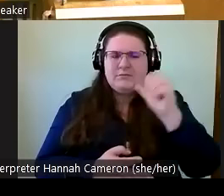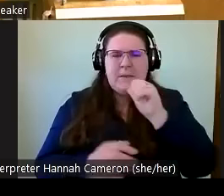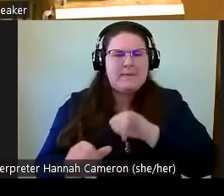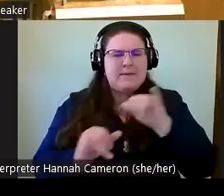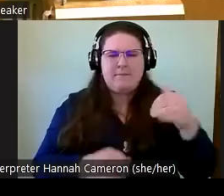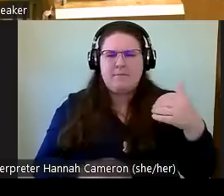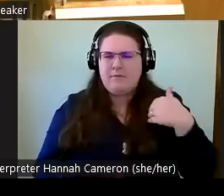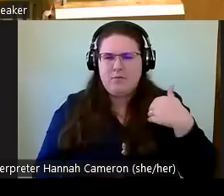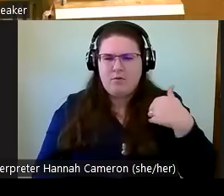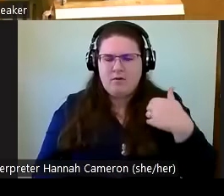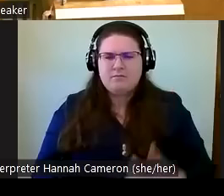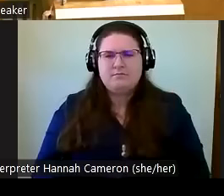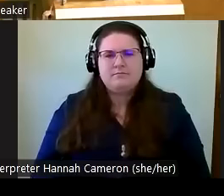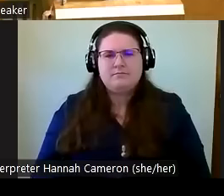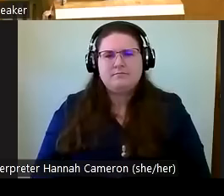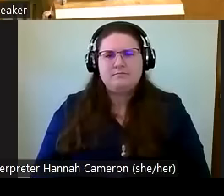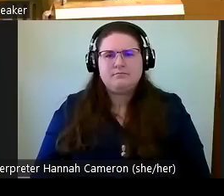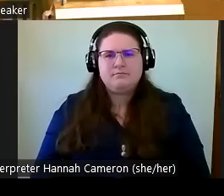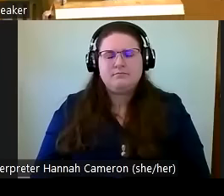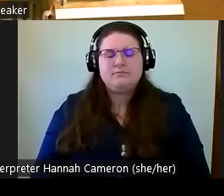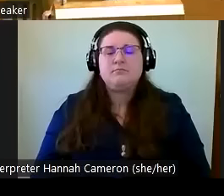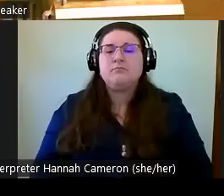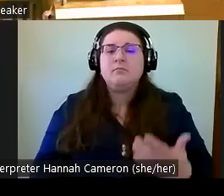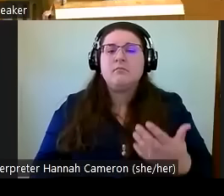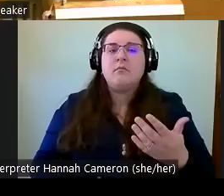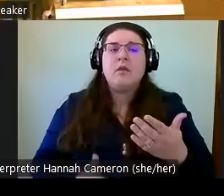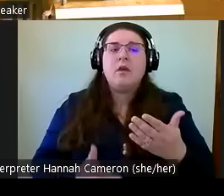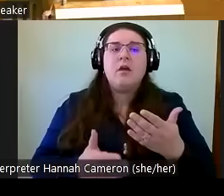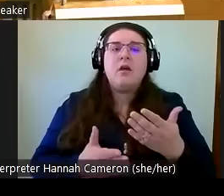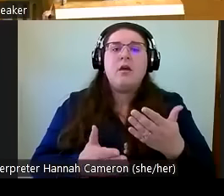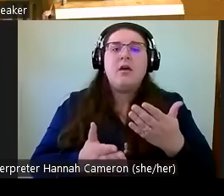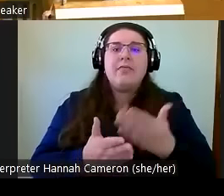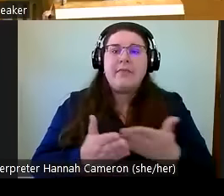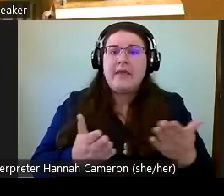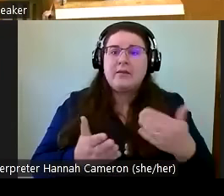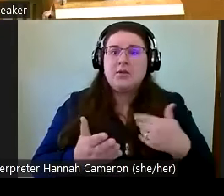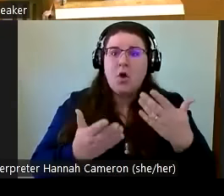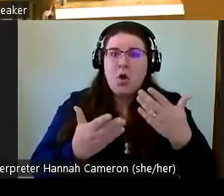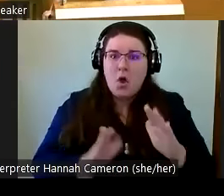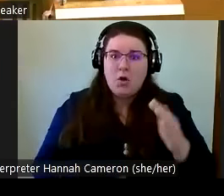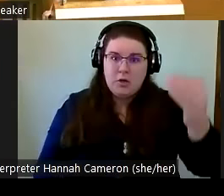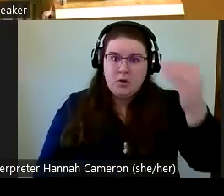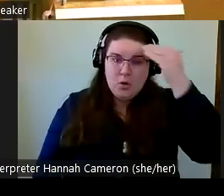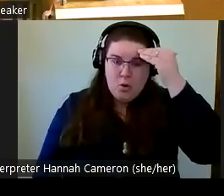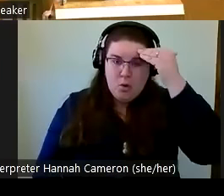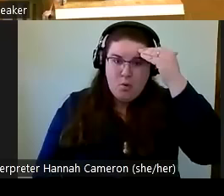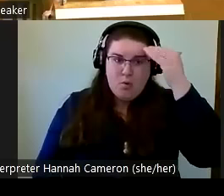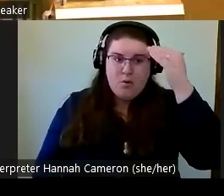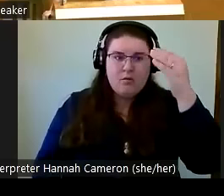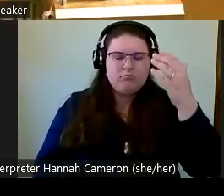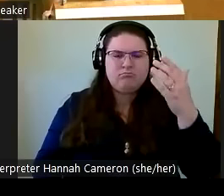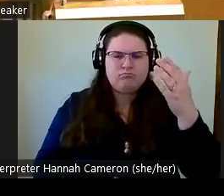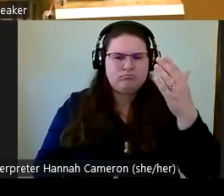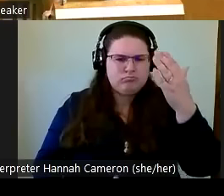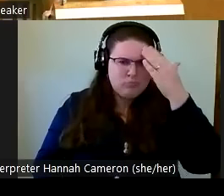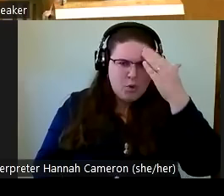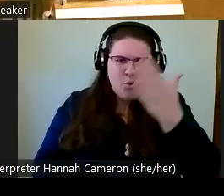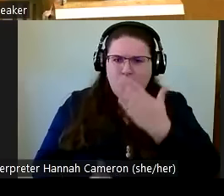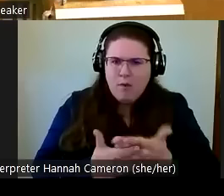Stuff that was well learned, I was fine on. But new stuff simply was